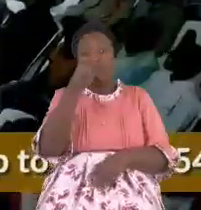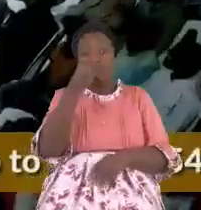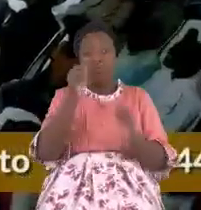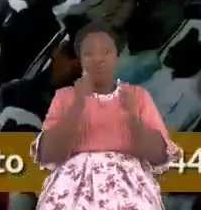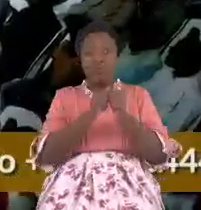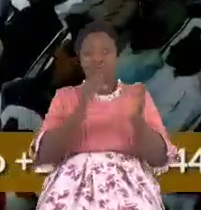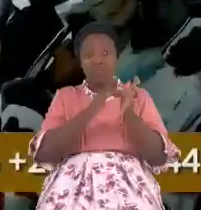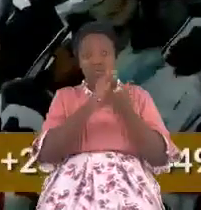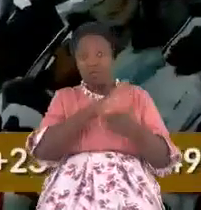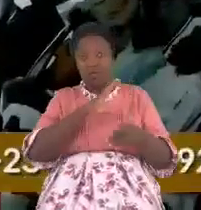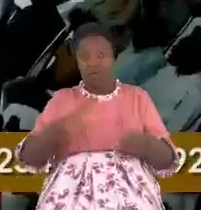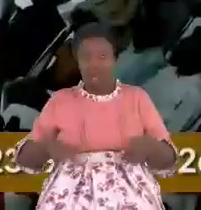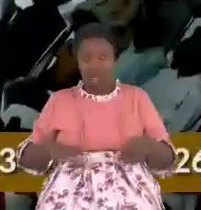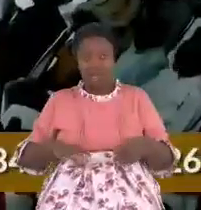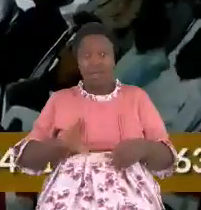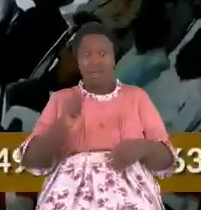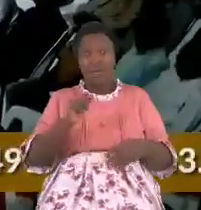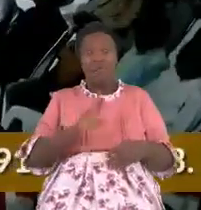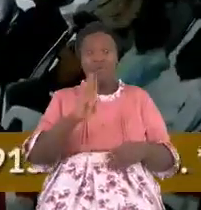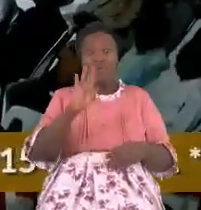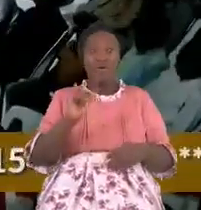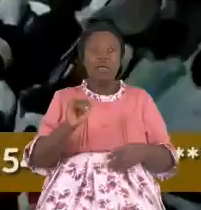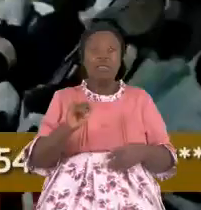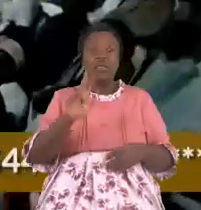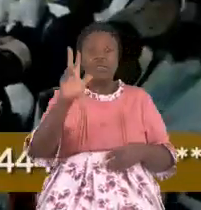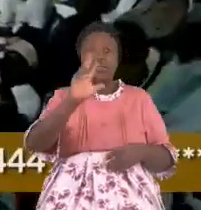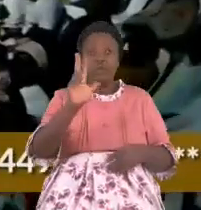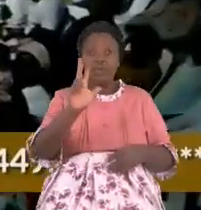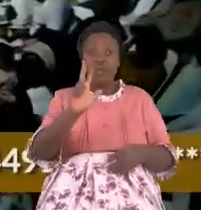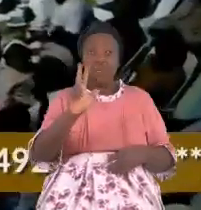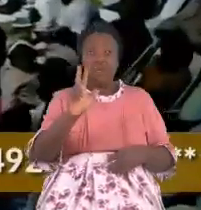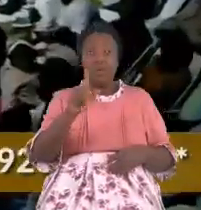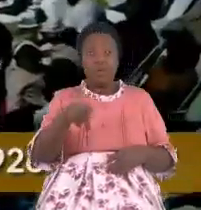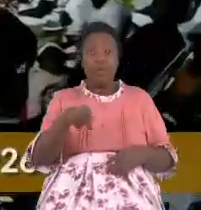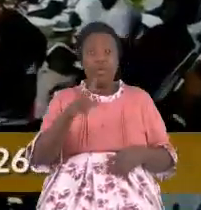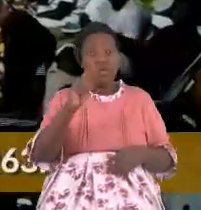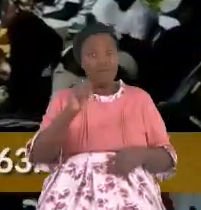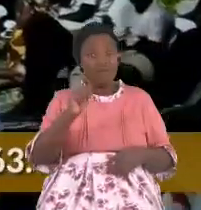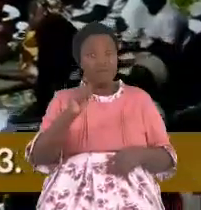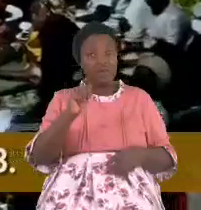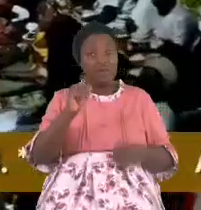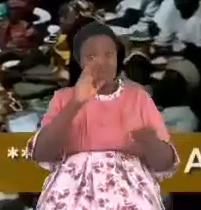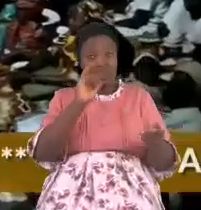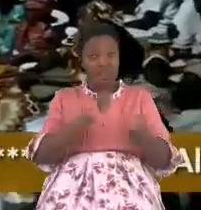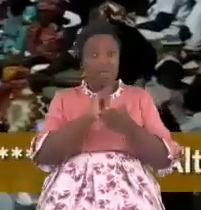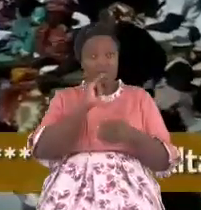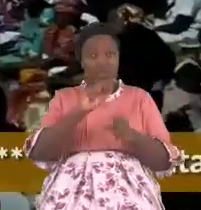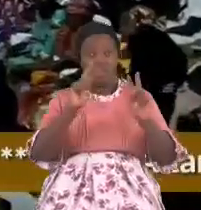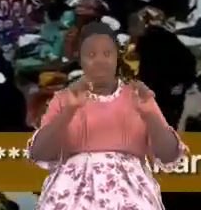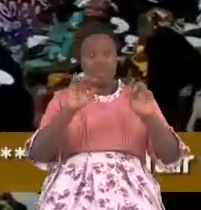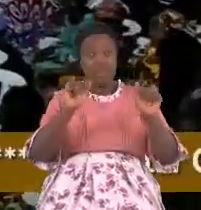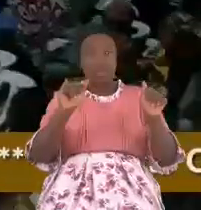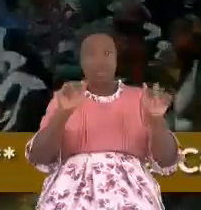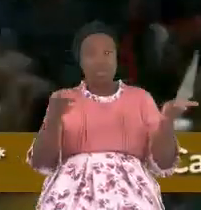p.m tomorrow and that will be in the hall behind me